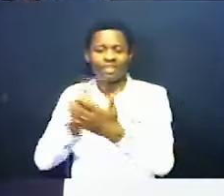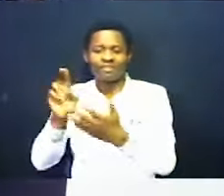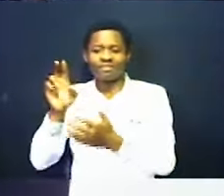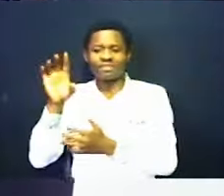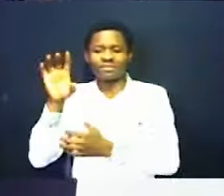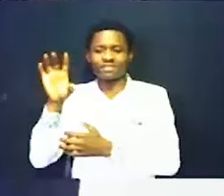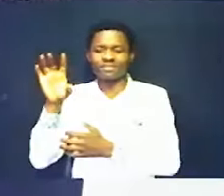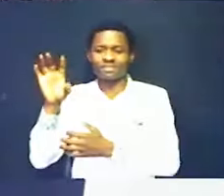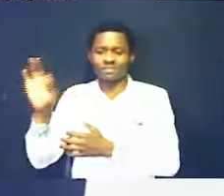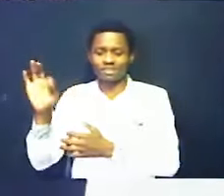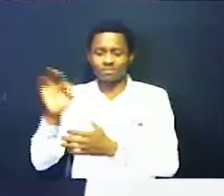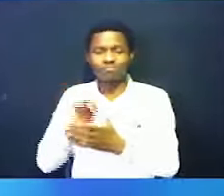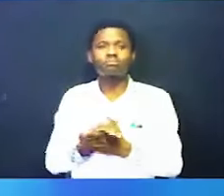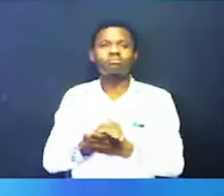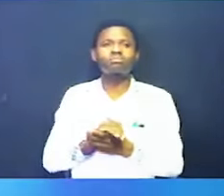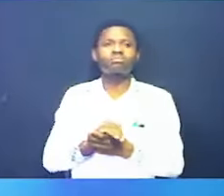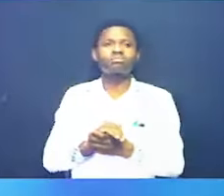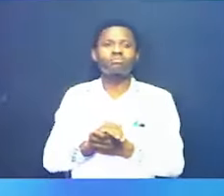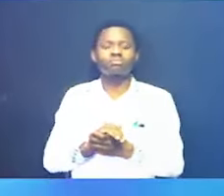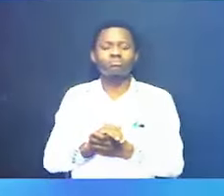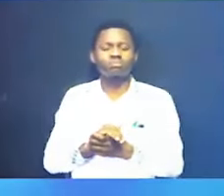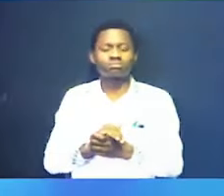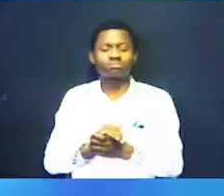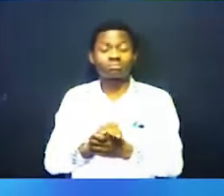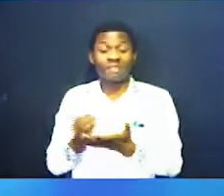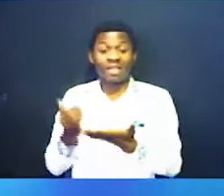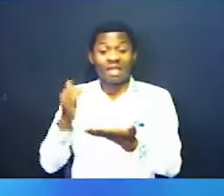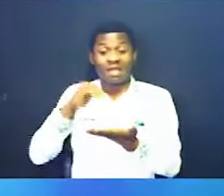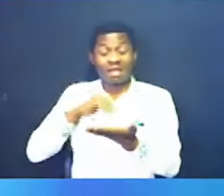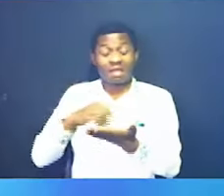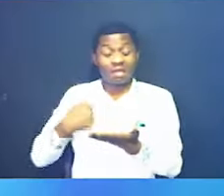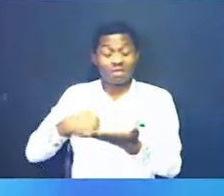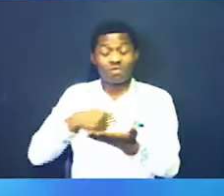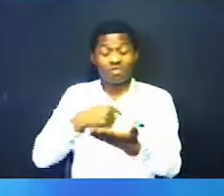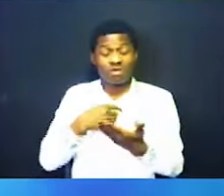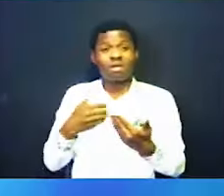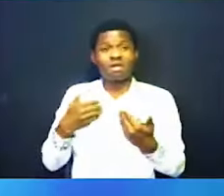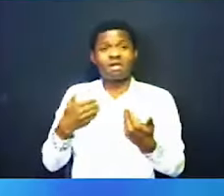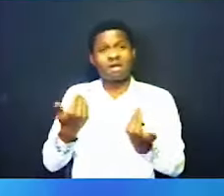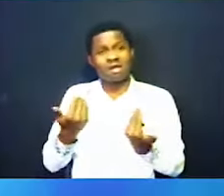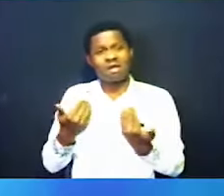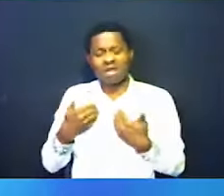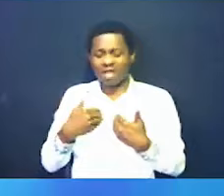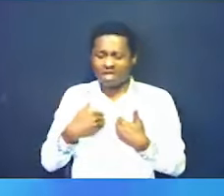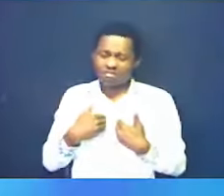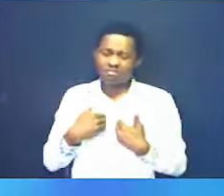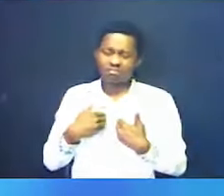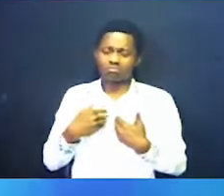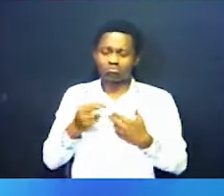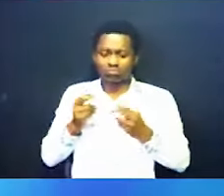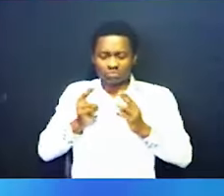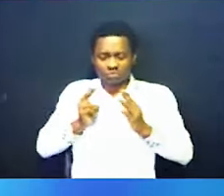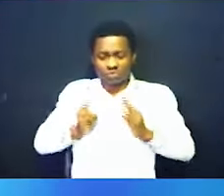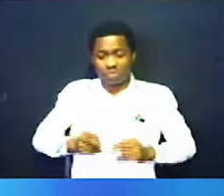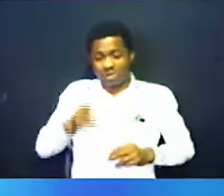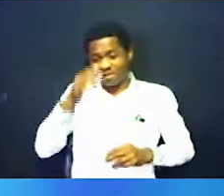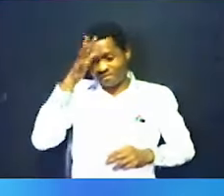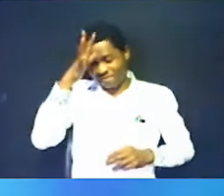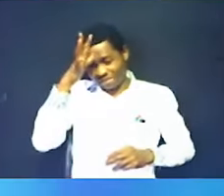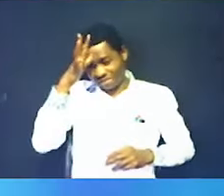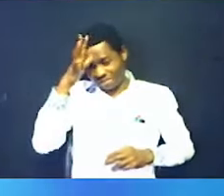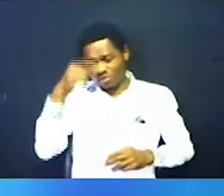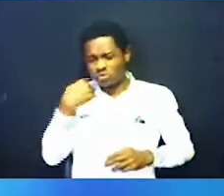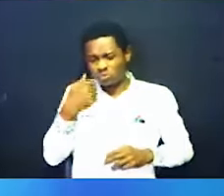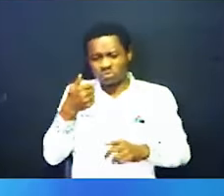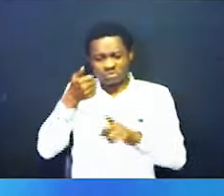hwe nyimu nkro no. Moreover, we have all had human fathers who